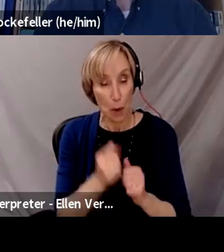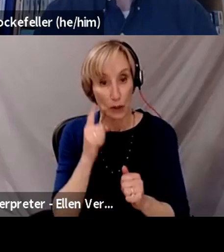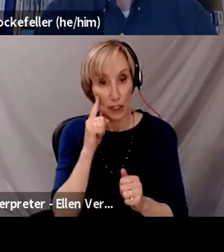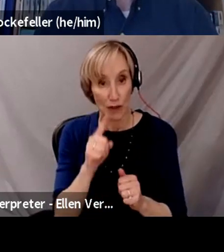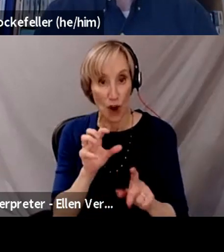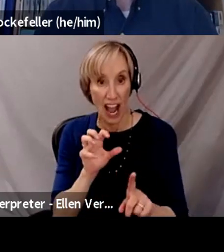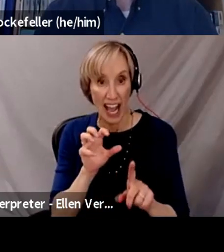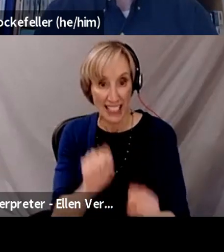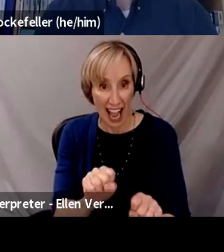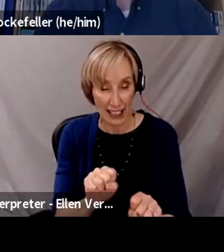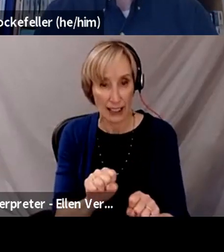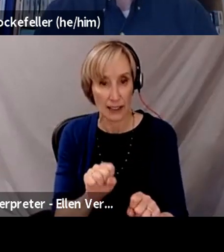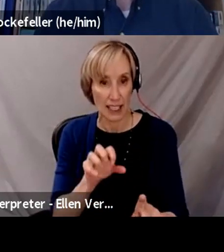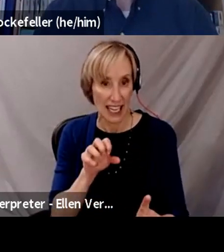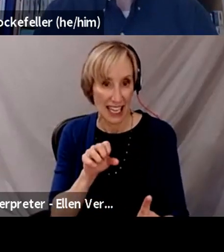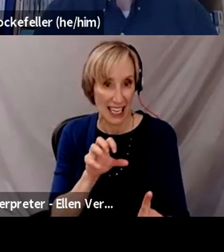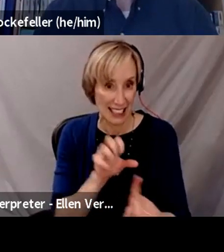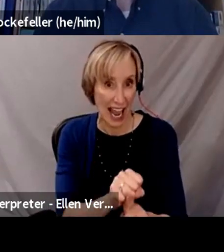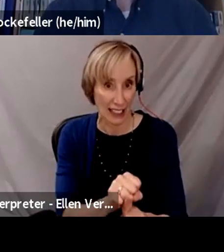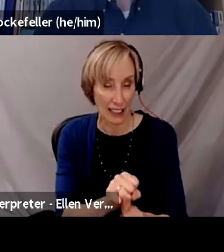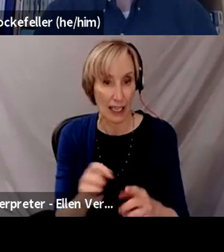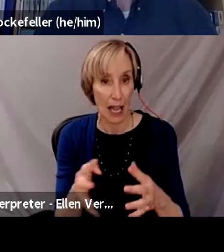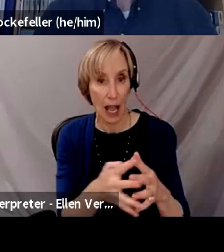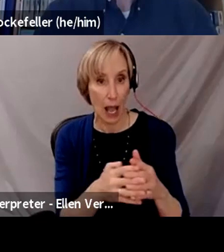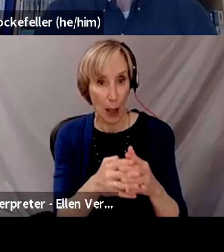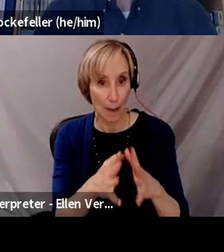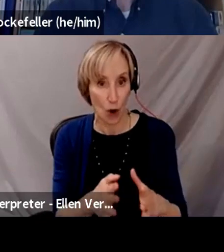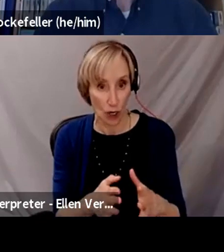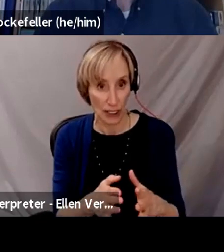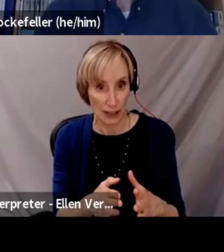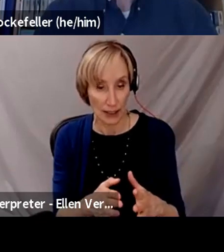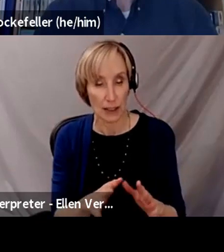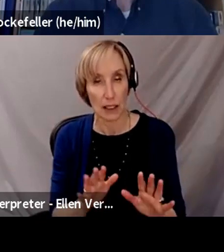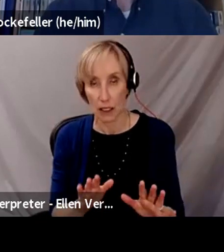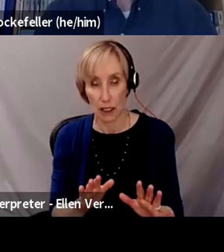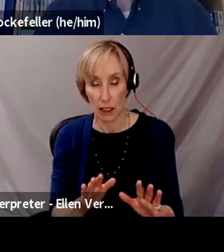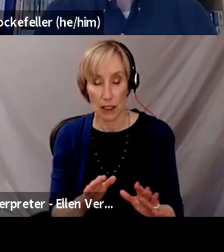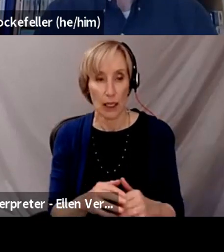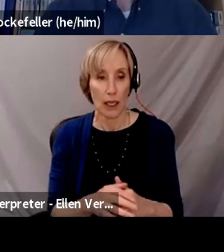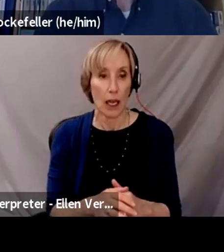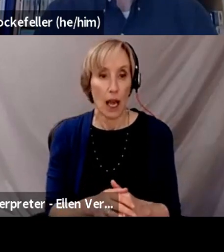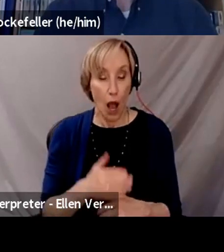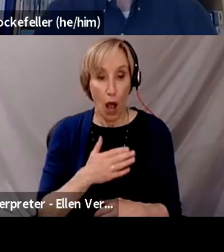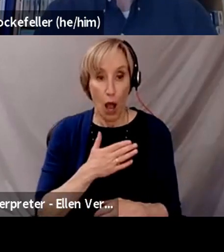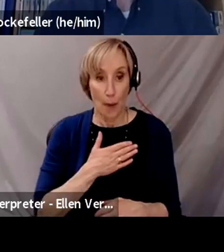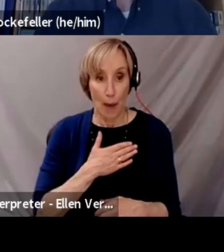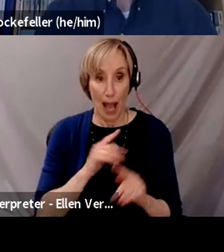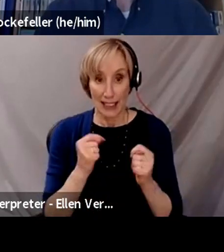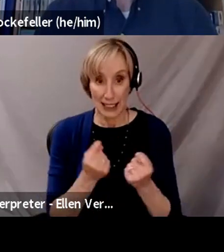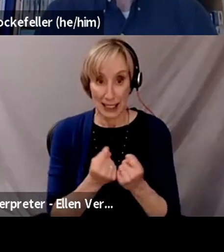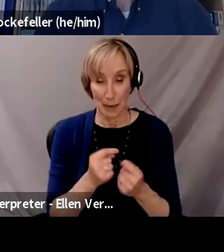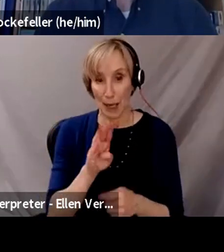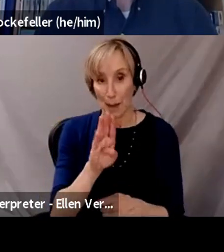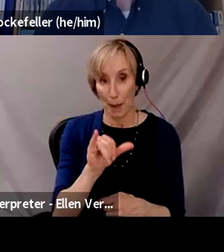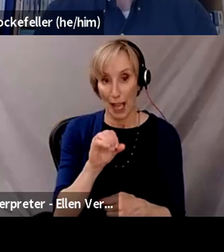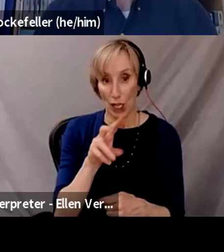that logic right now. But on my team at Bay Cove Human Services,